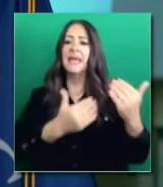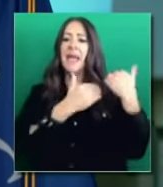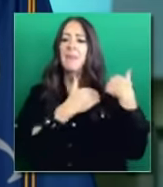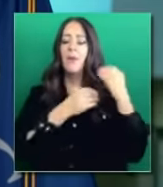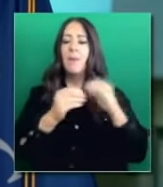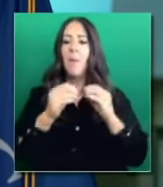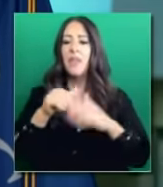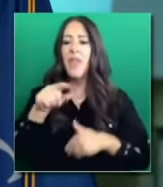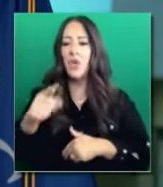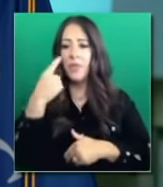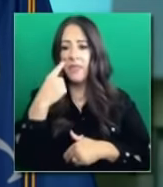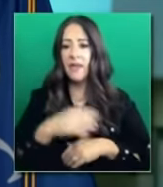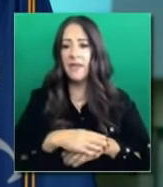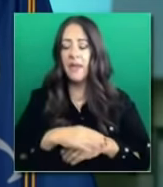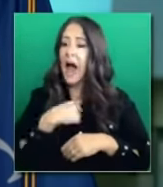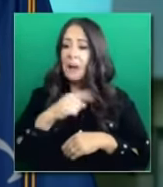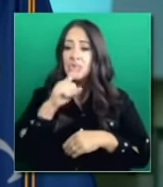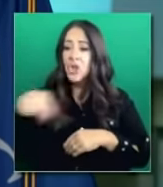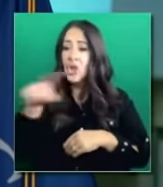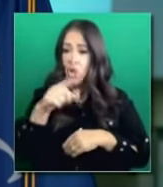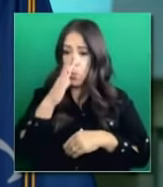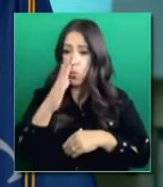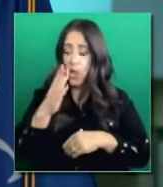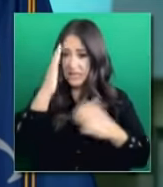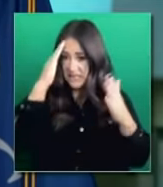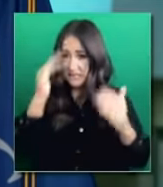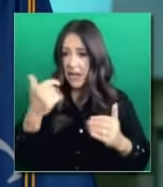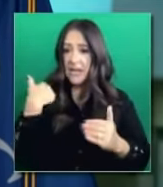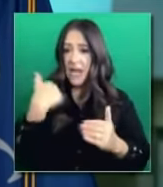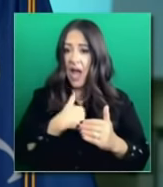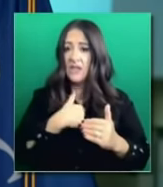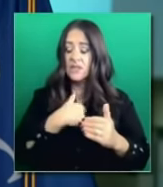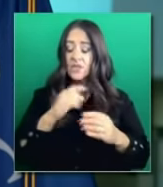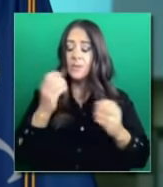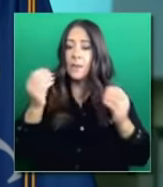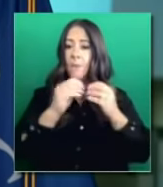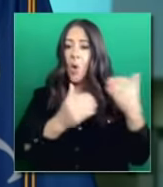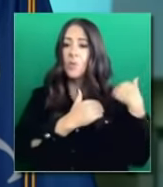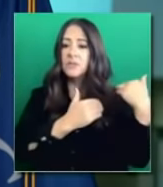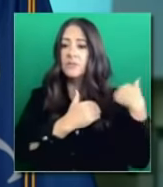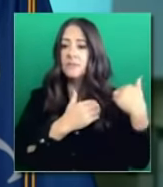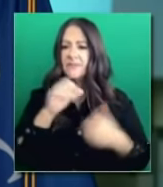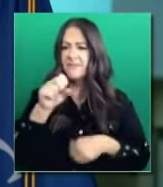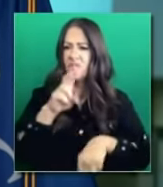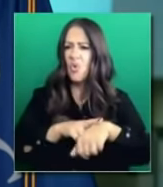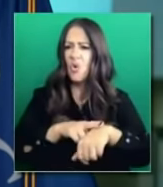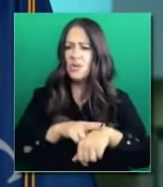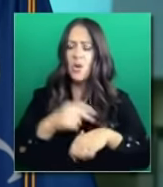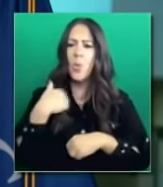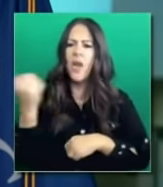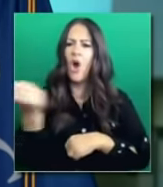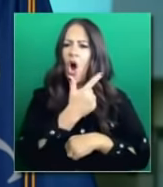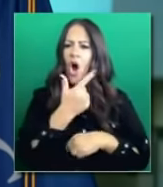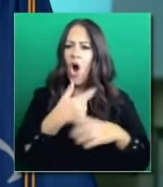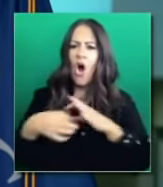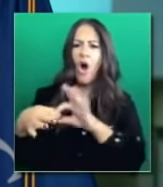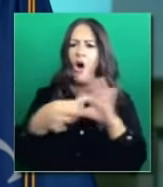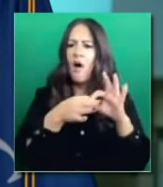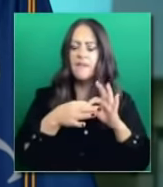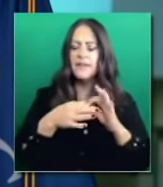will hold all of us to a high level of accountability and expectation as well, because we all share one thing in common, regardless of